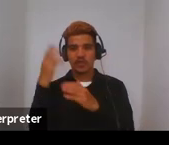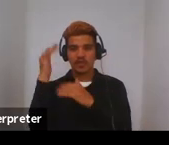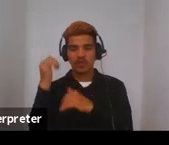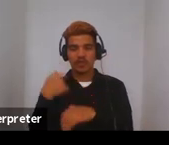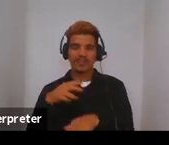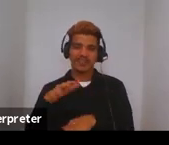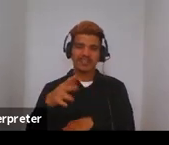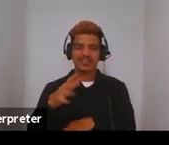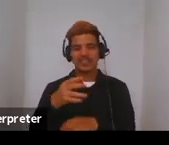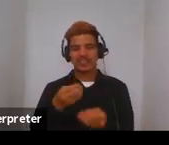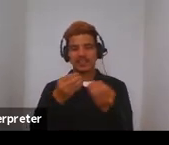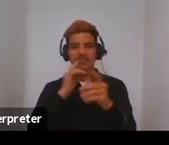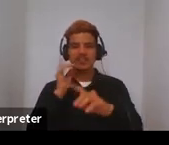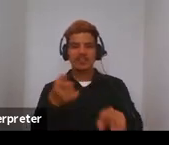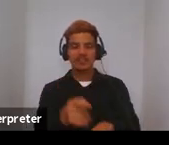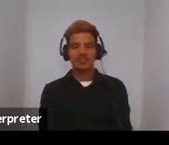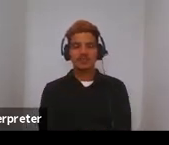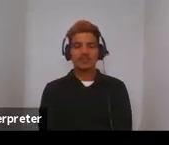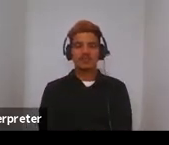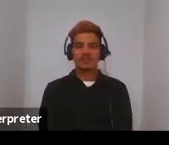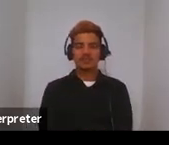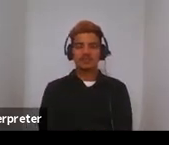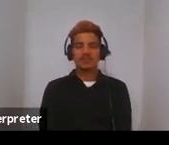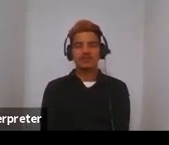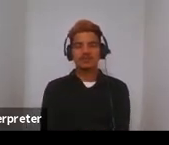kind of getting the answer in the ballpark.